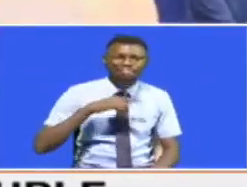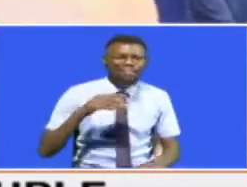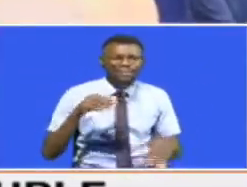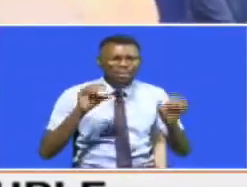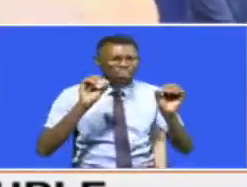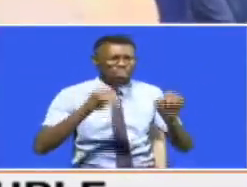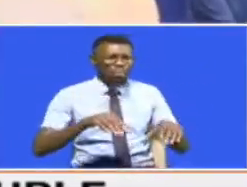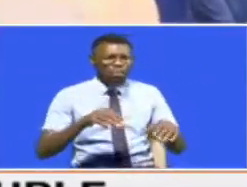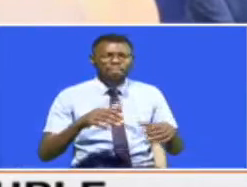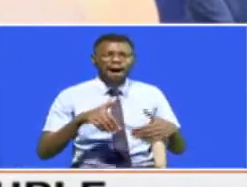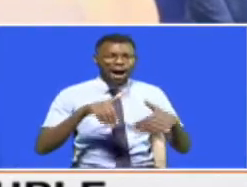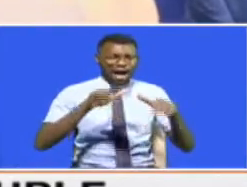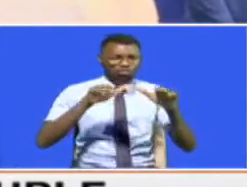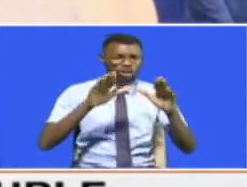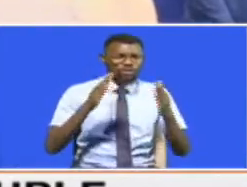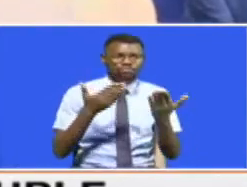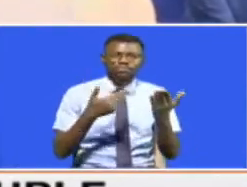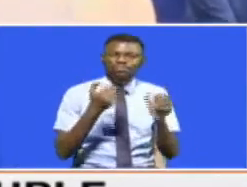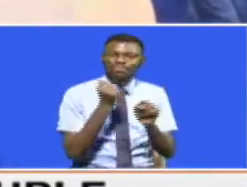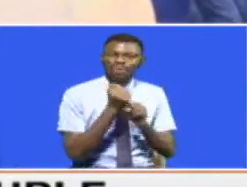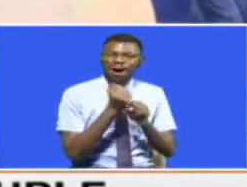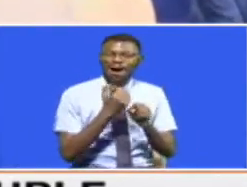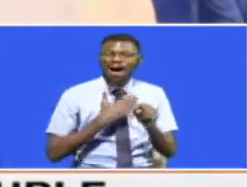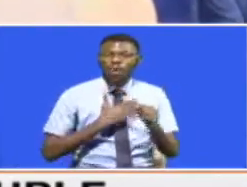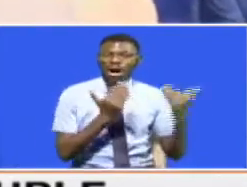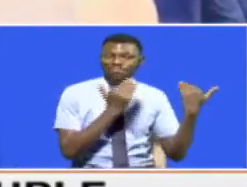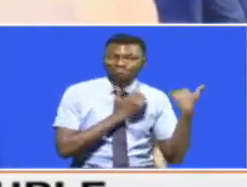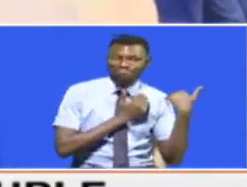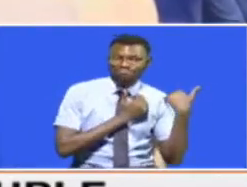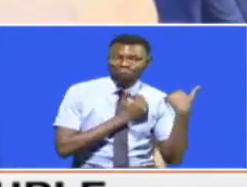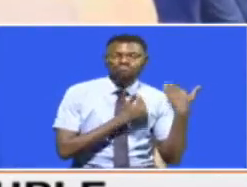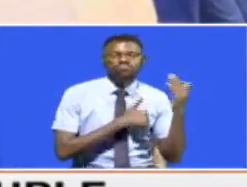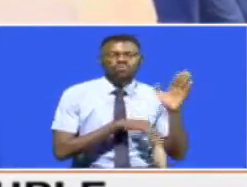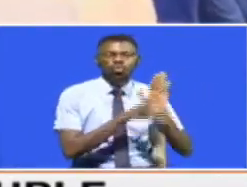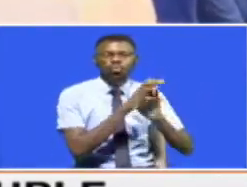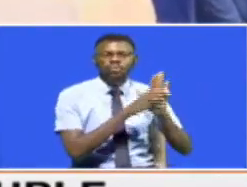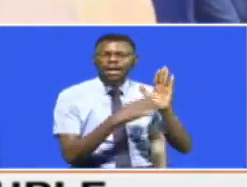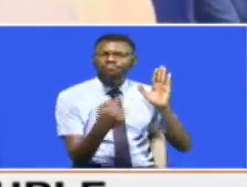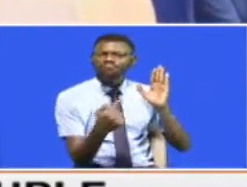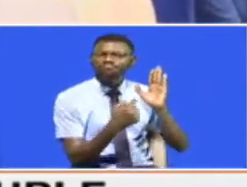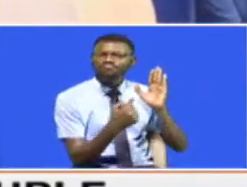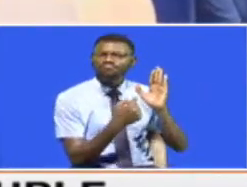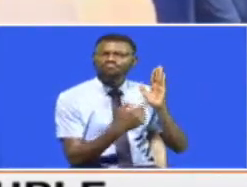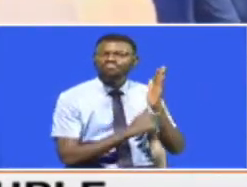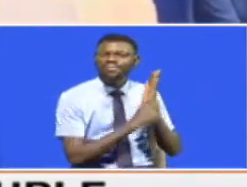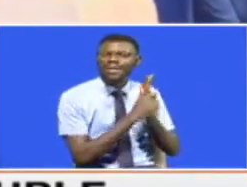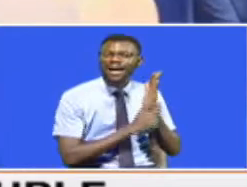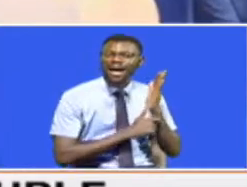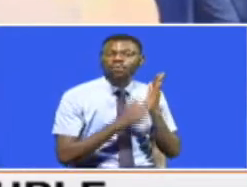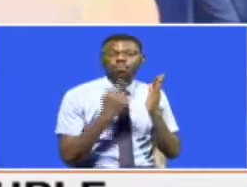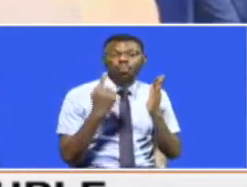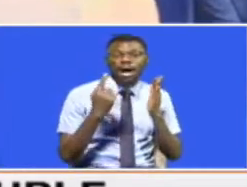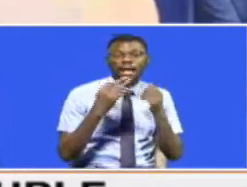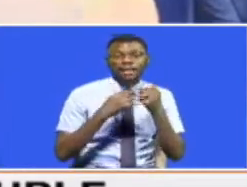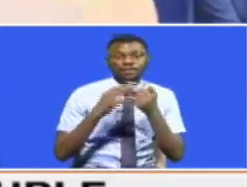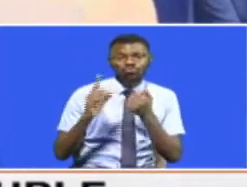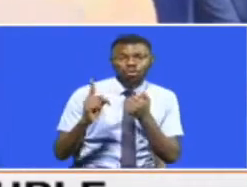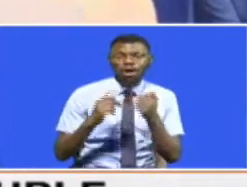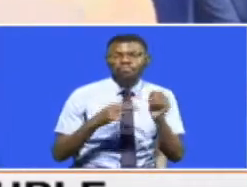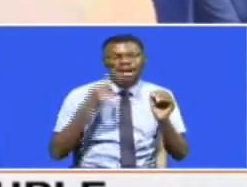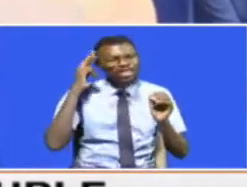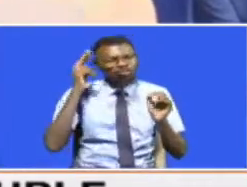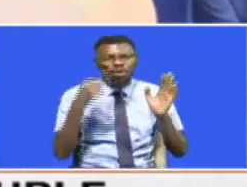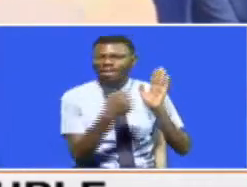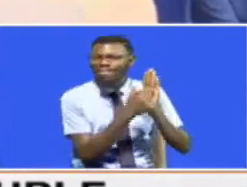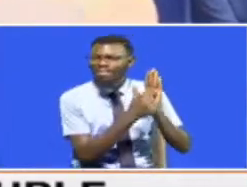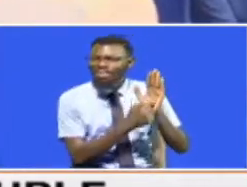to Article 181 of the Kenyan Constitution 2010, which sets out the grounds for removal of a